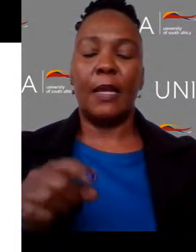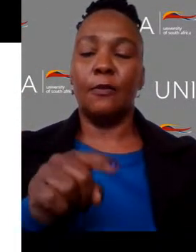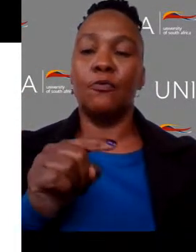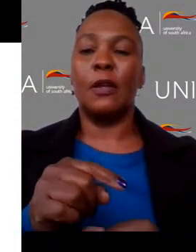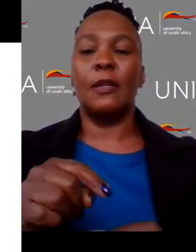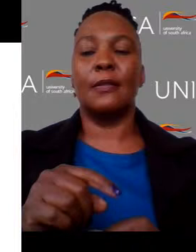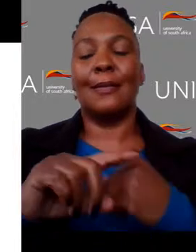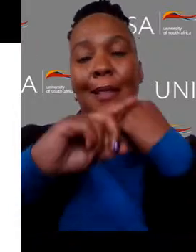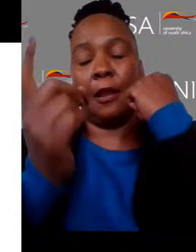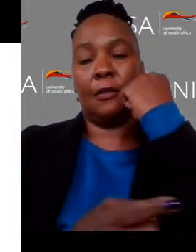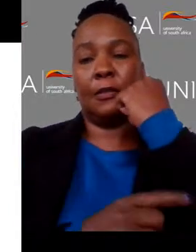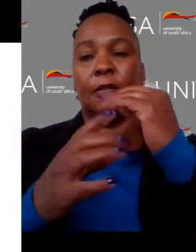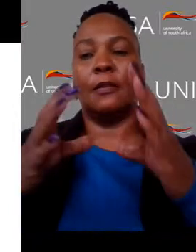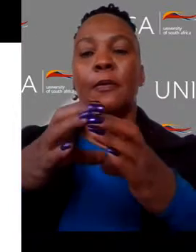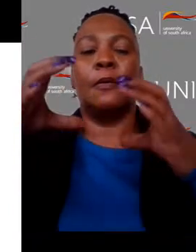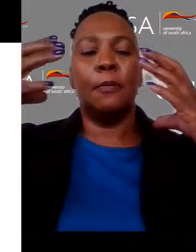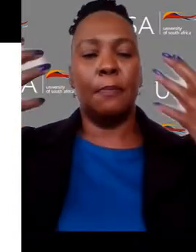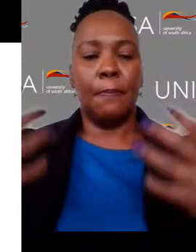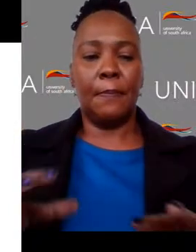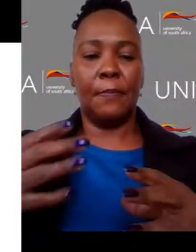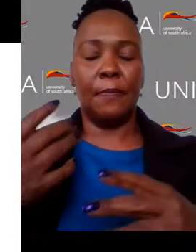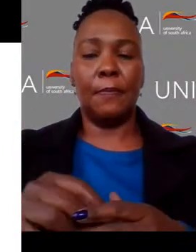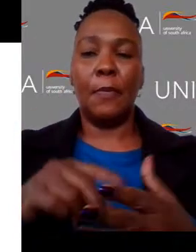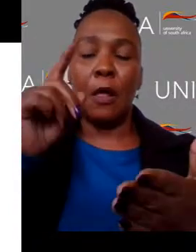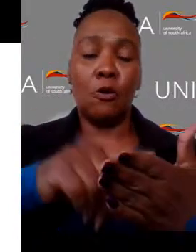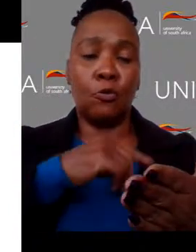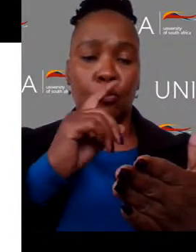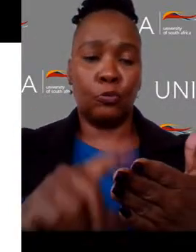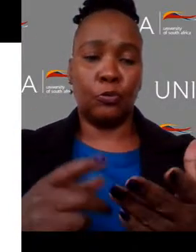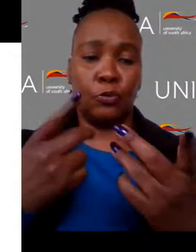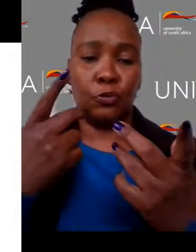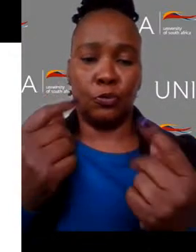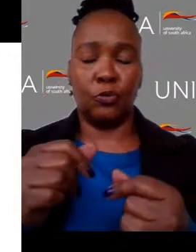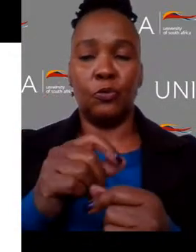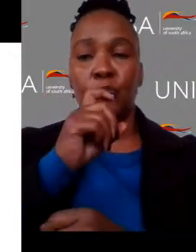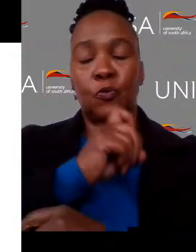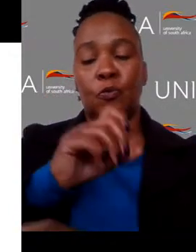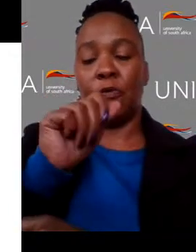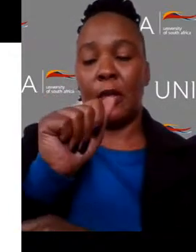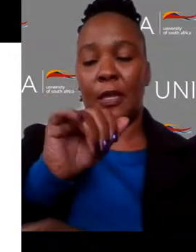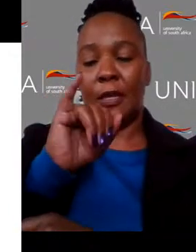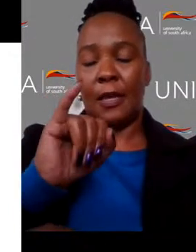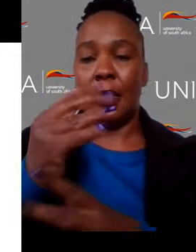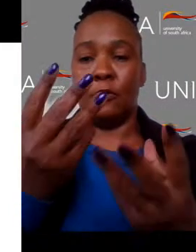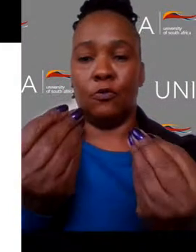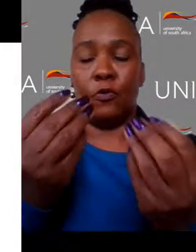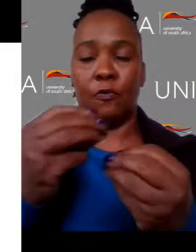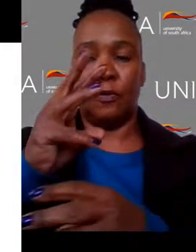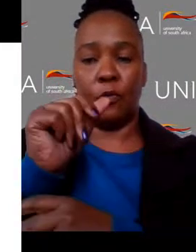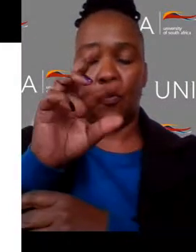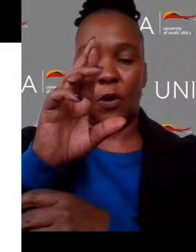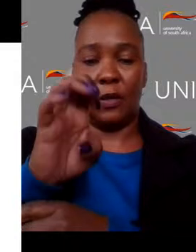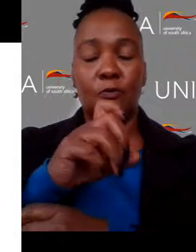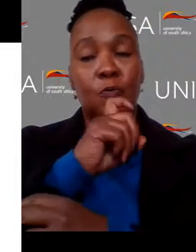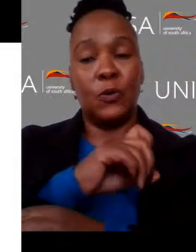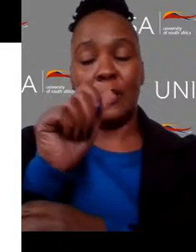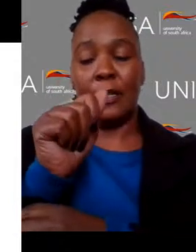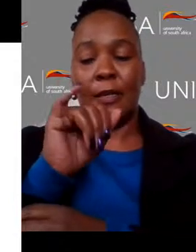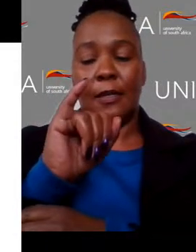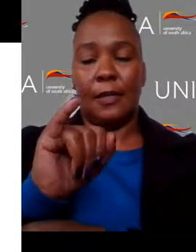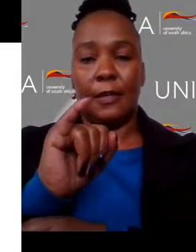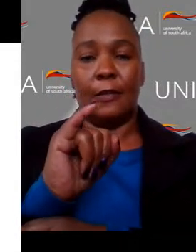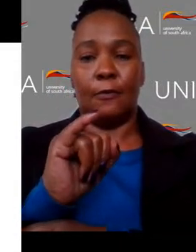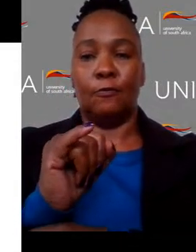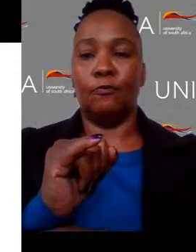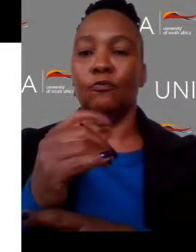boards at the moment, the unethical use of AI software. Now, using AI to generate